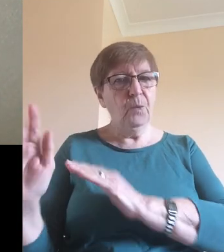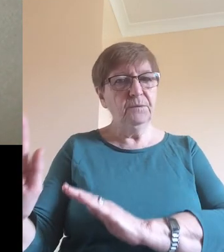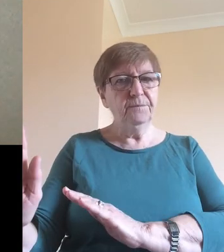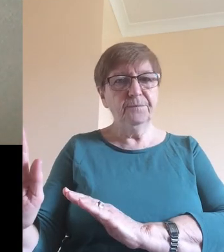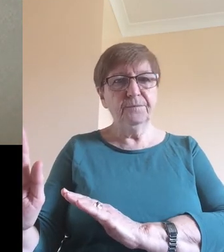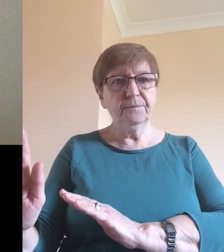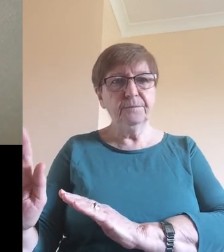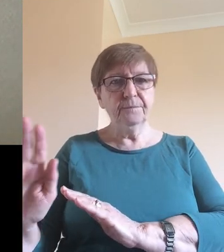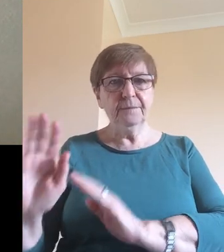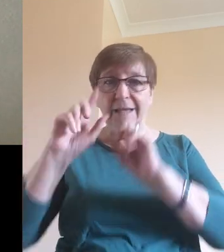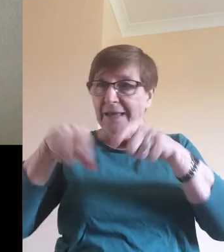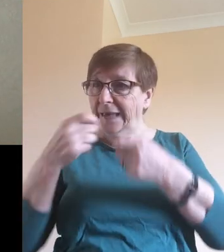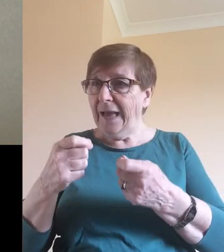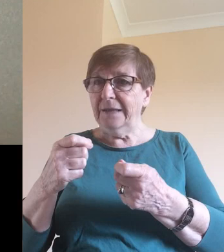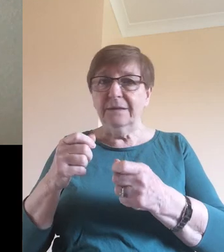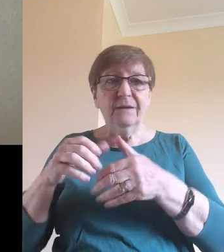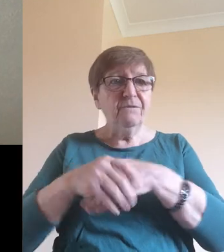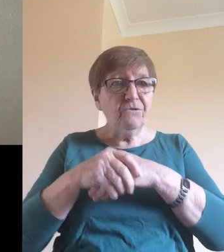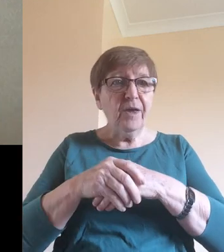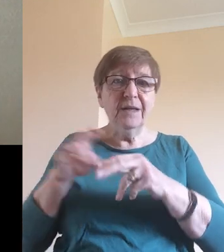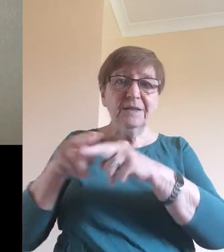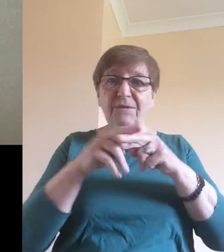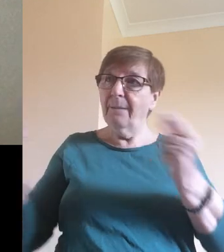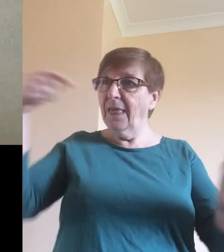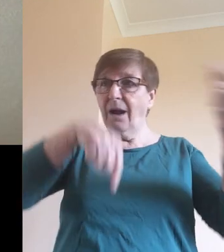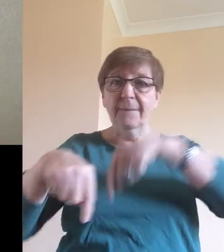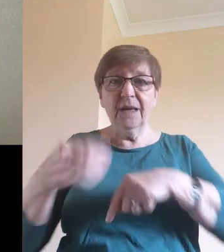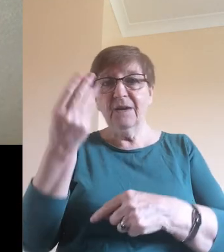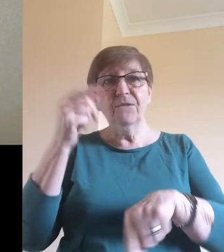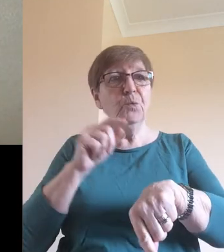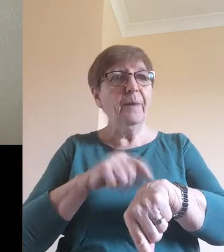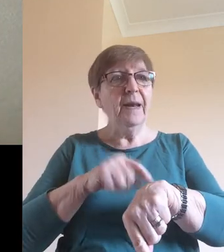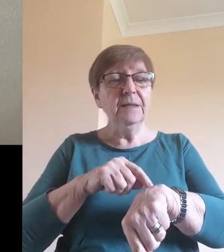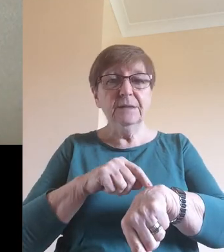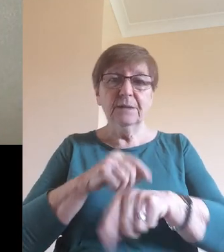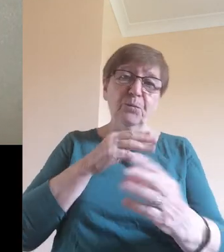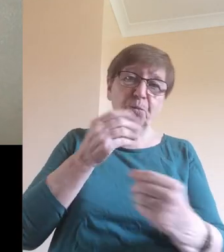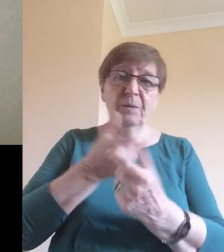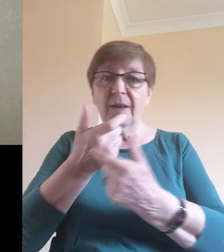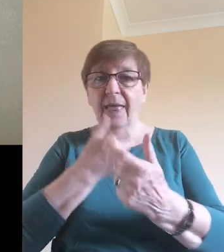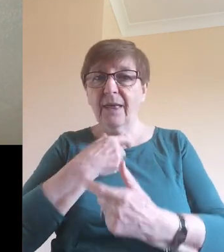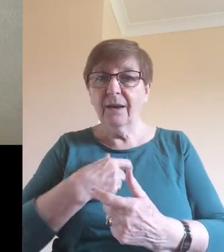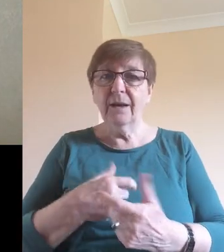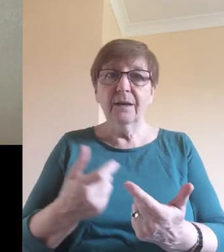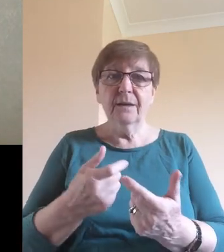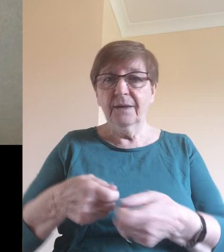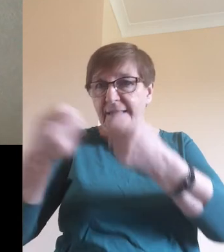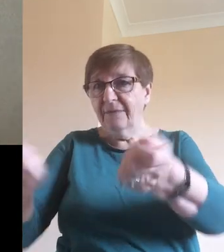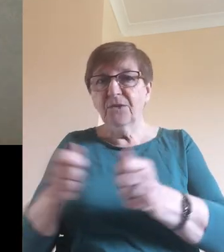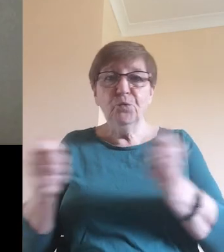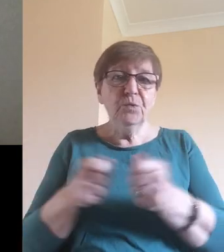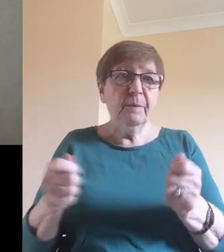no longer having friends or family dropping by for a few minutes for a wee chat to drop off the